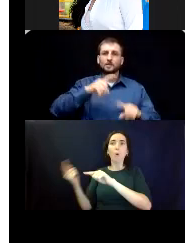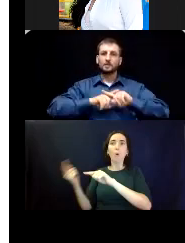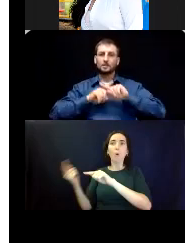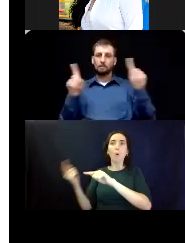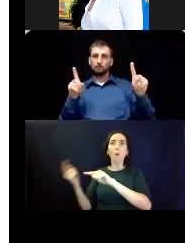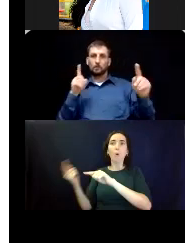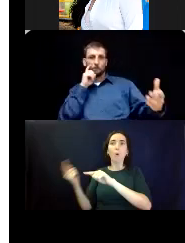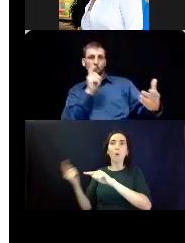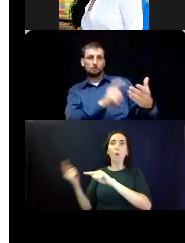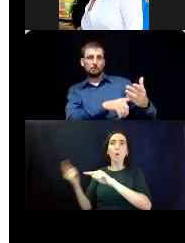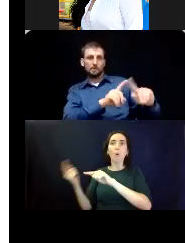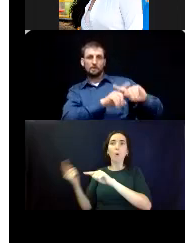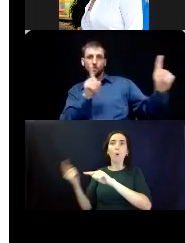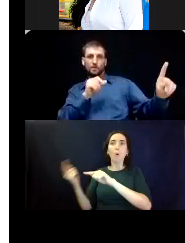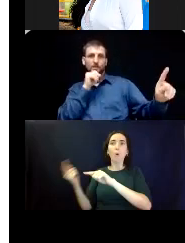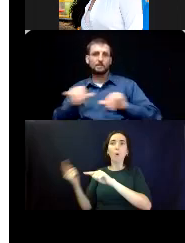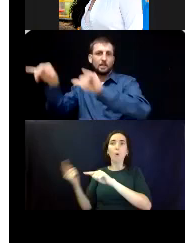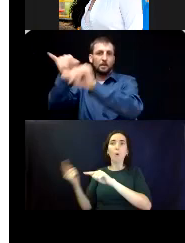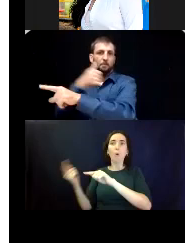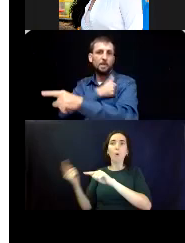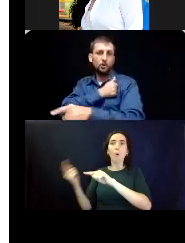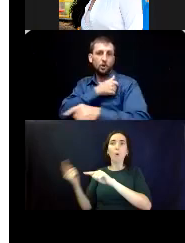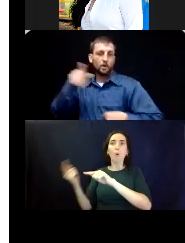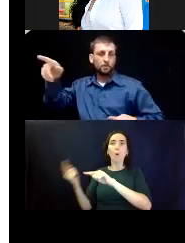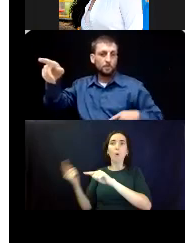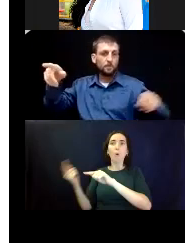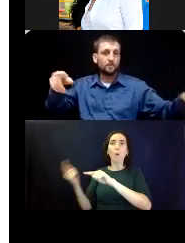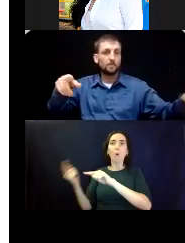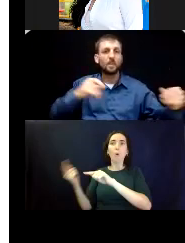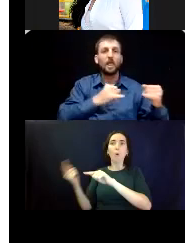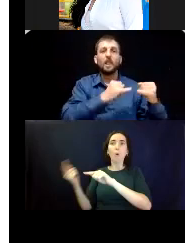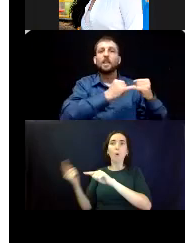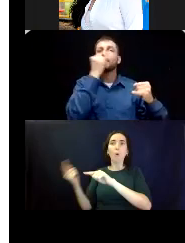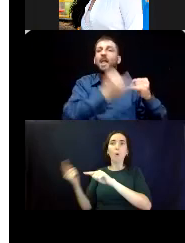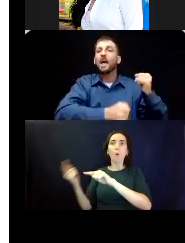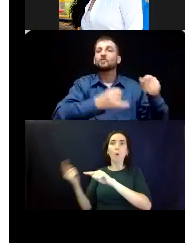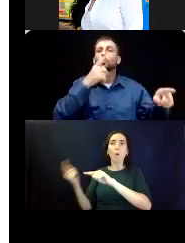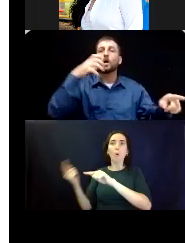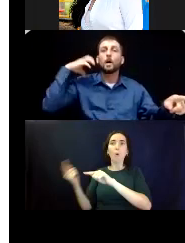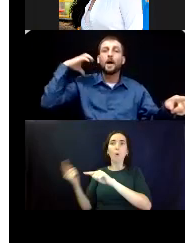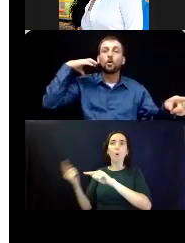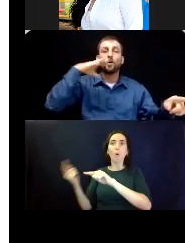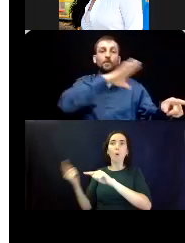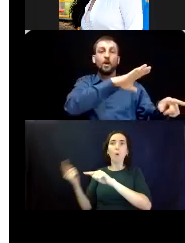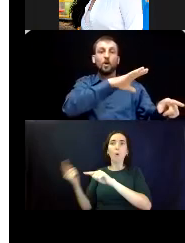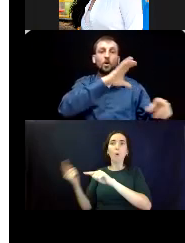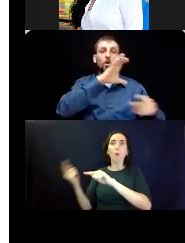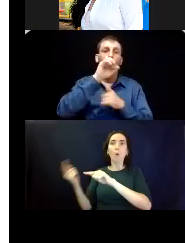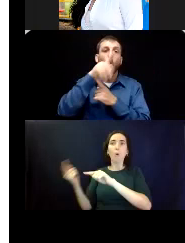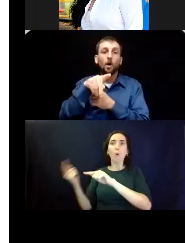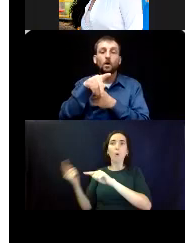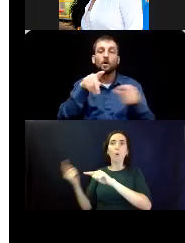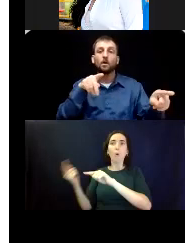In a final report, Captain J.W. DeForest, the last commander of the Corps, wrote these observations about the